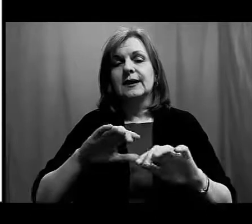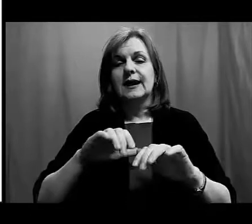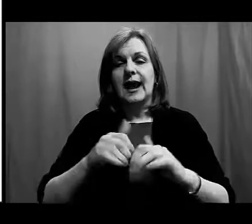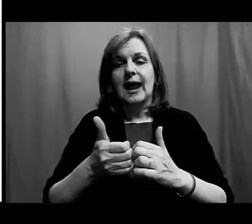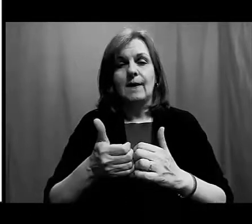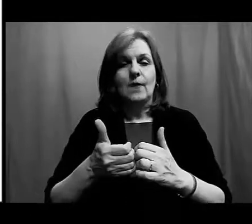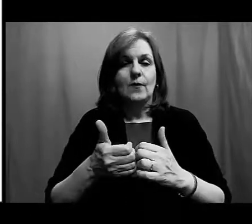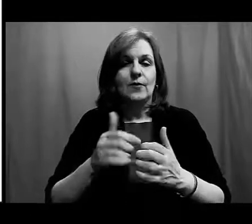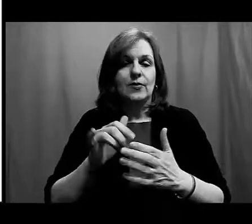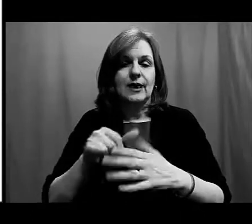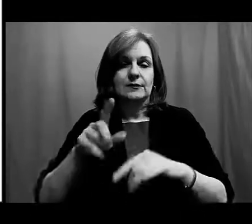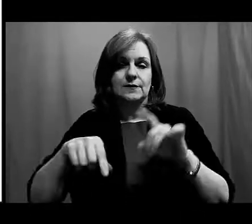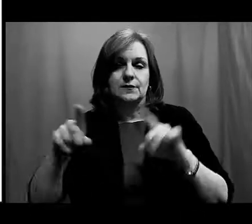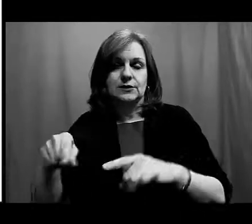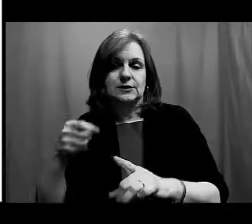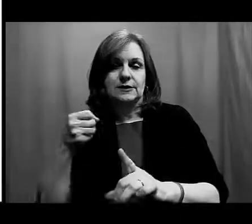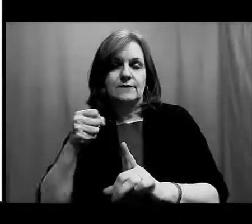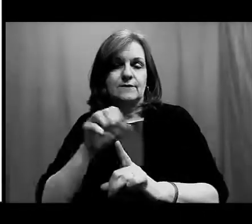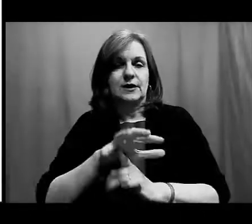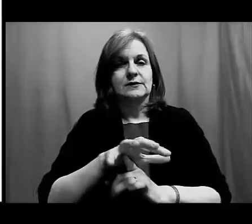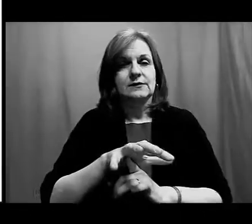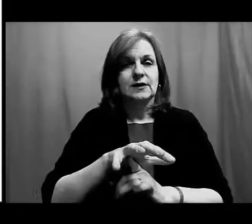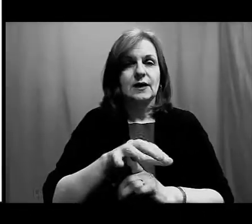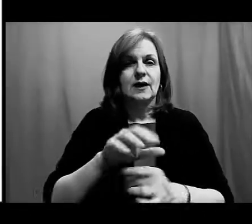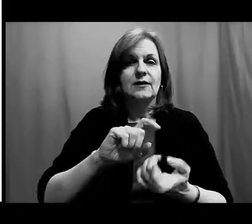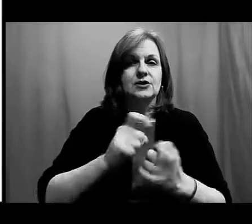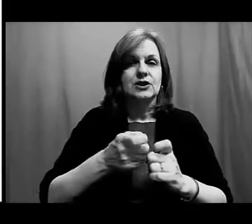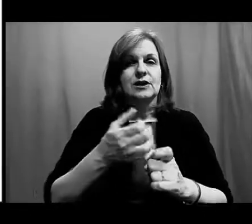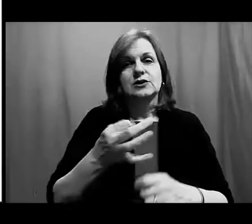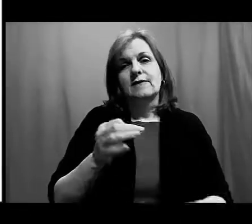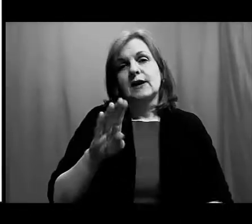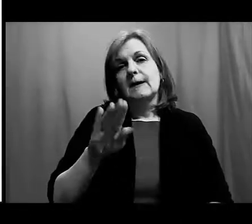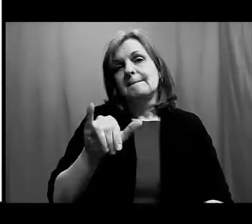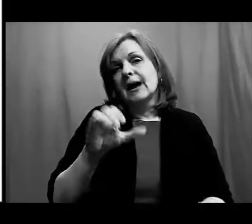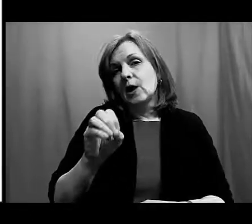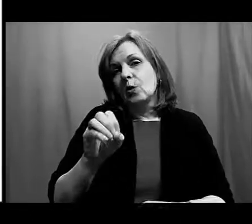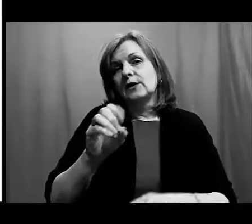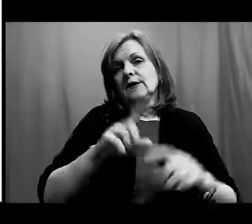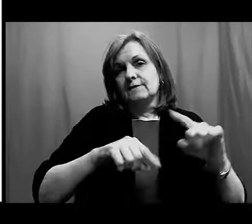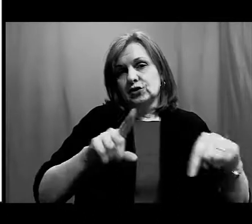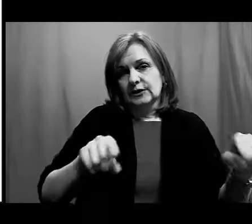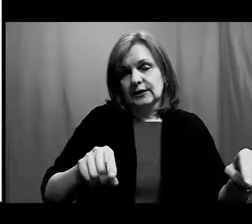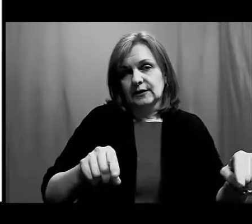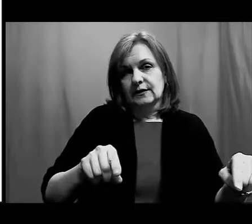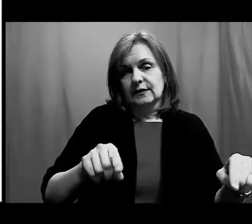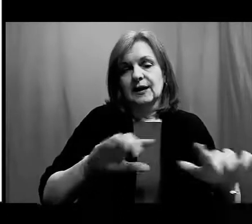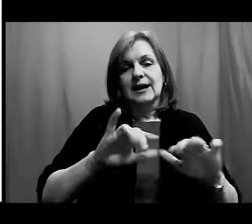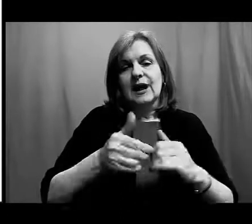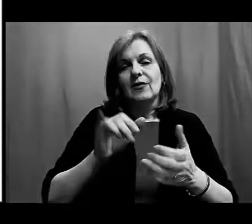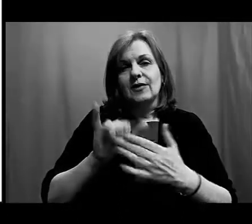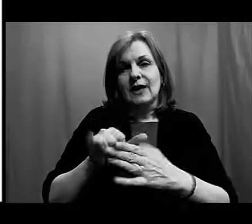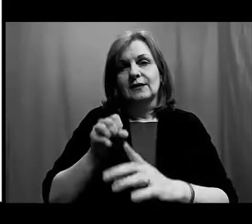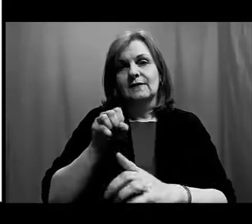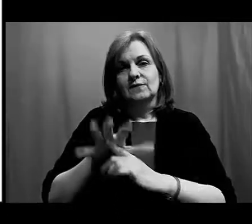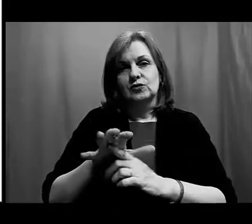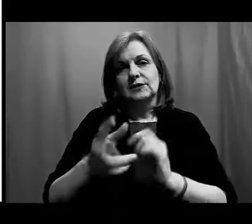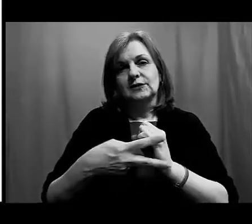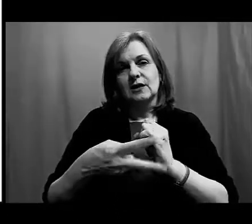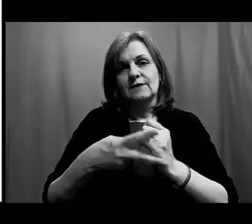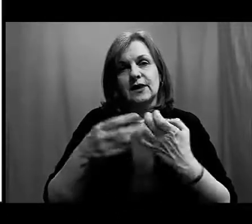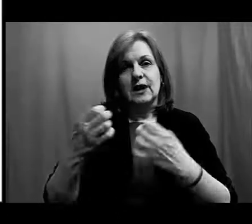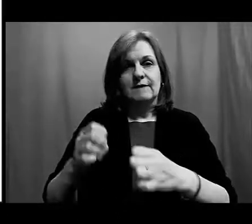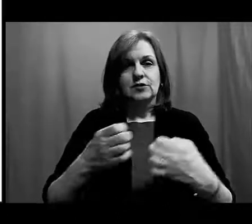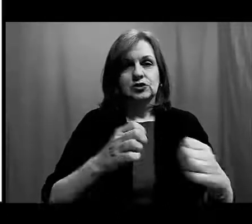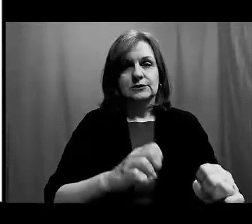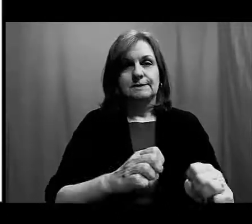that influences a change in biodiversity and how that will then influence conservation